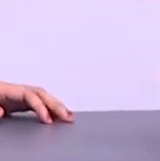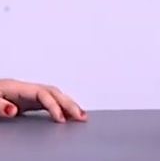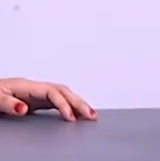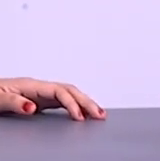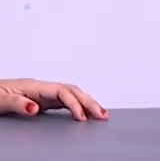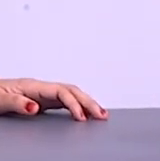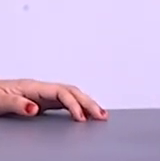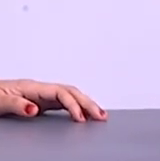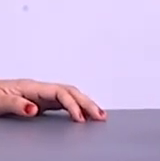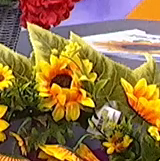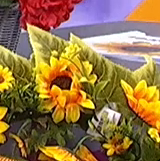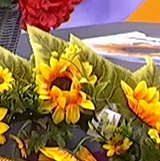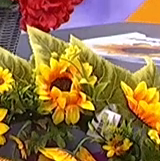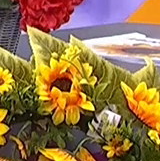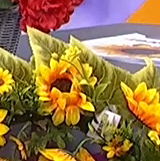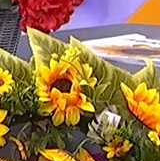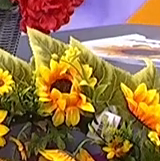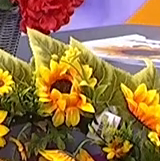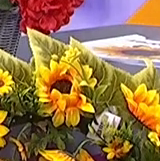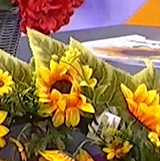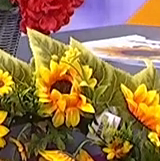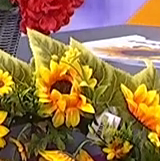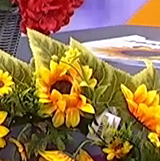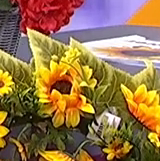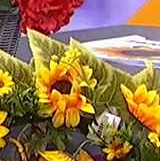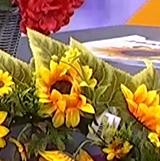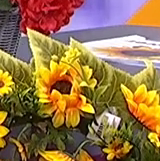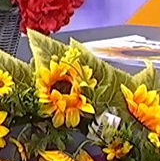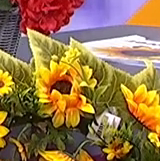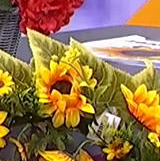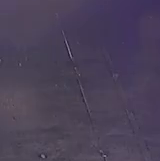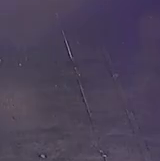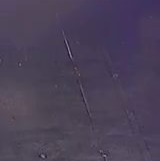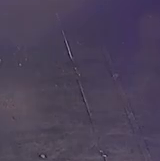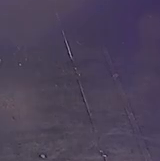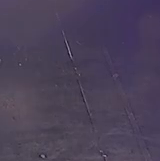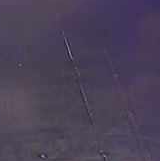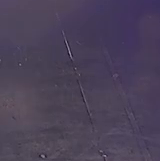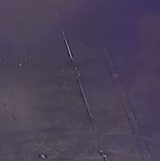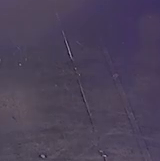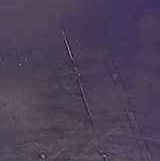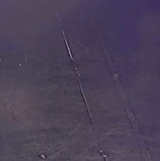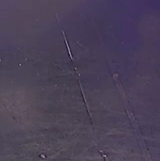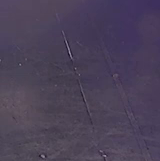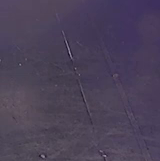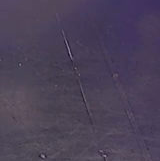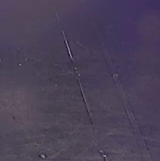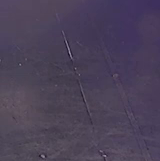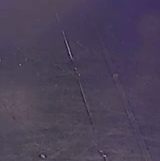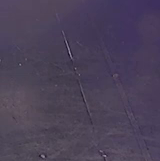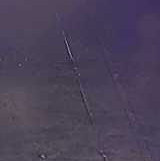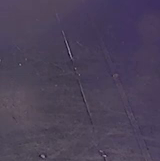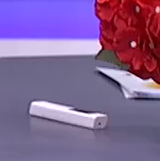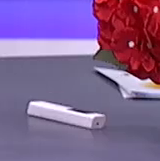mera dil jaage na sota hai, kya karu